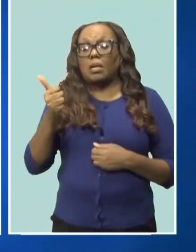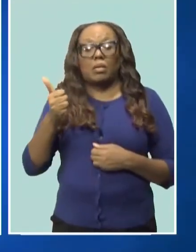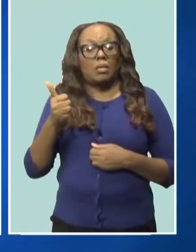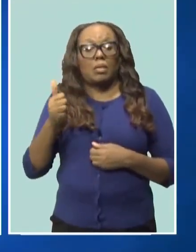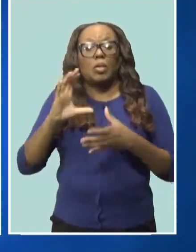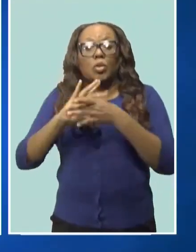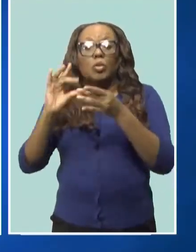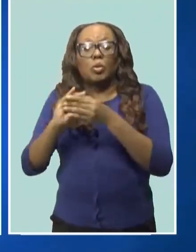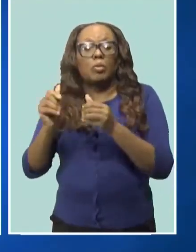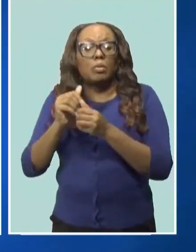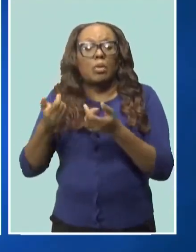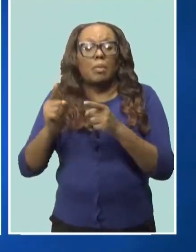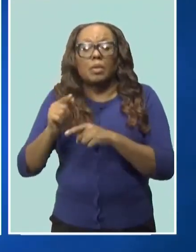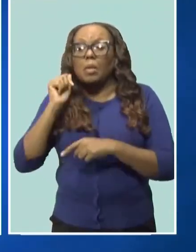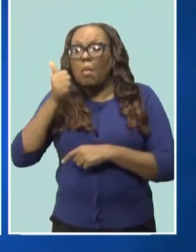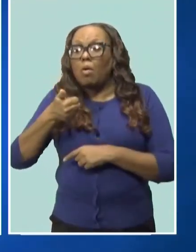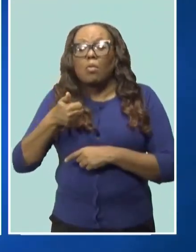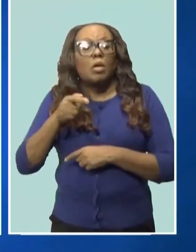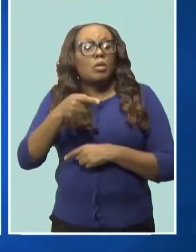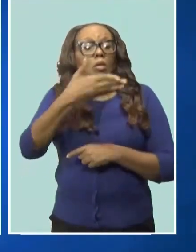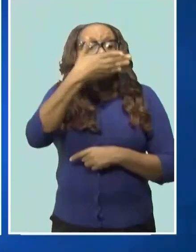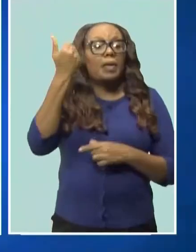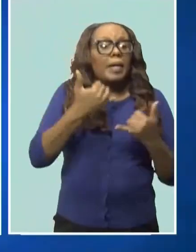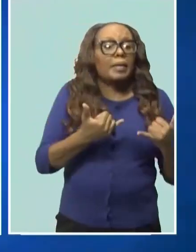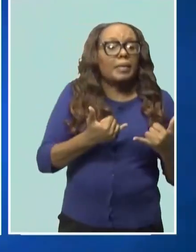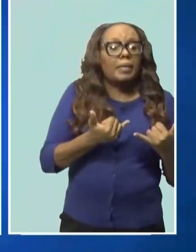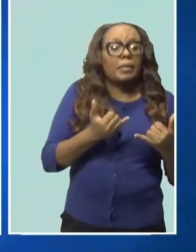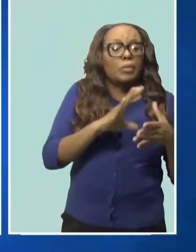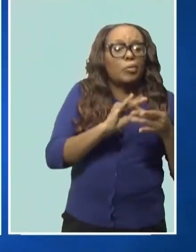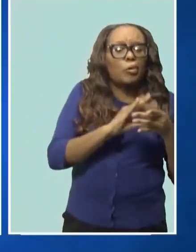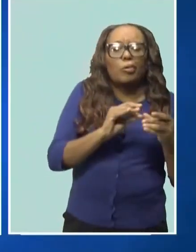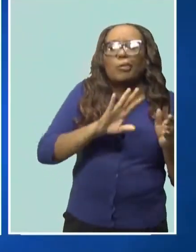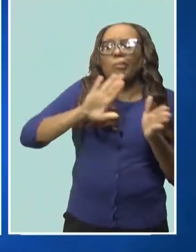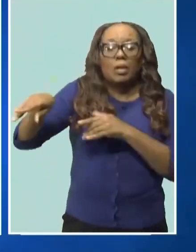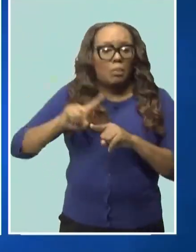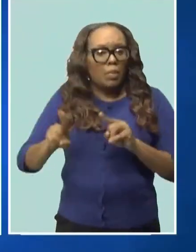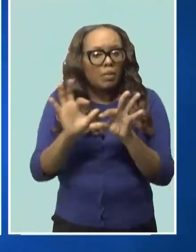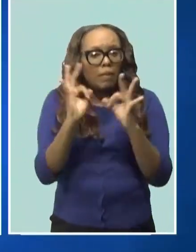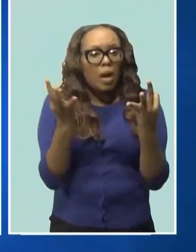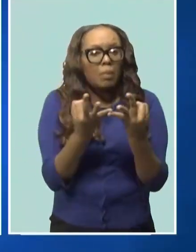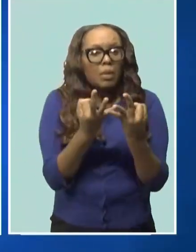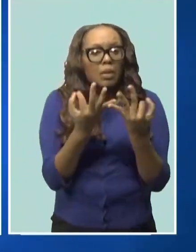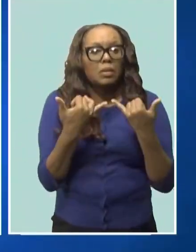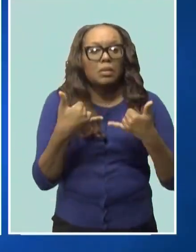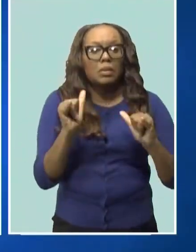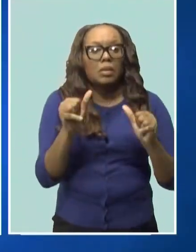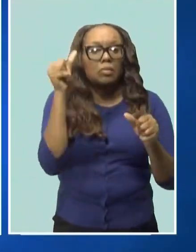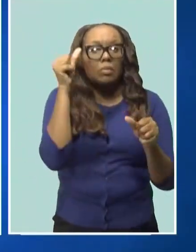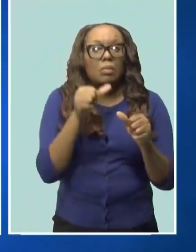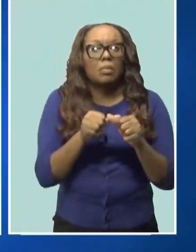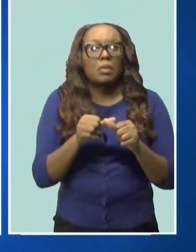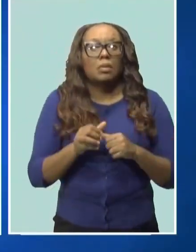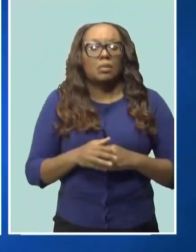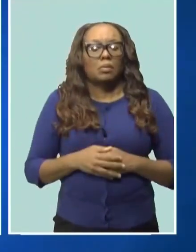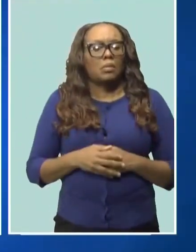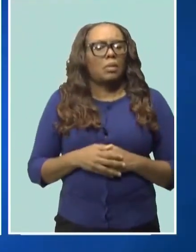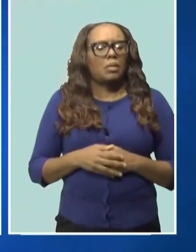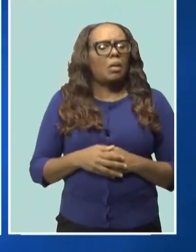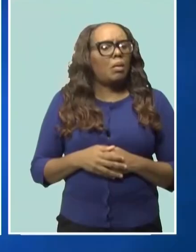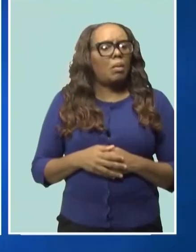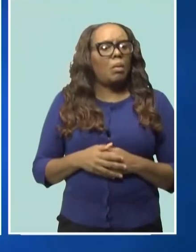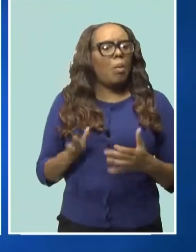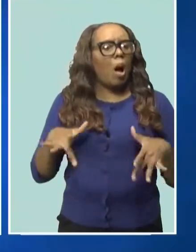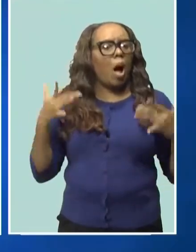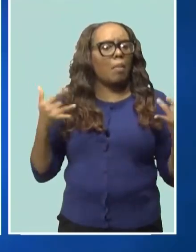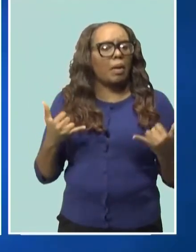don't move on. This is affecting them for the rest of their lives. According to police reports, a lone gunman walked up to a number of young men who were